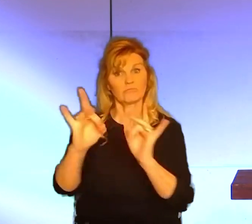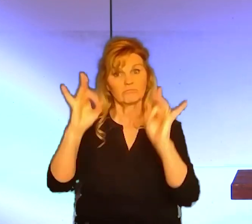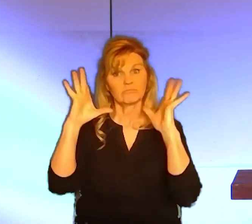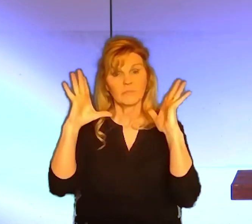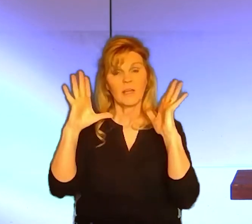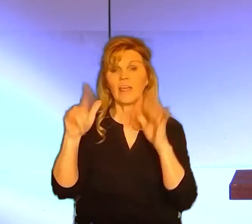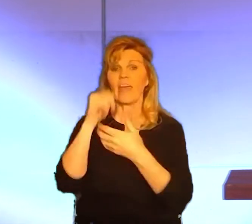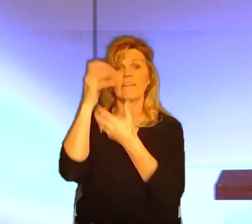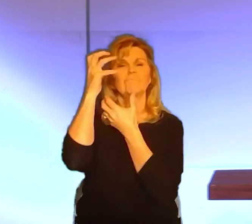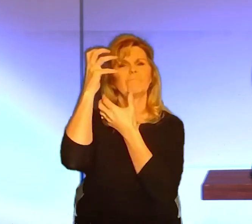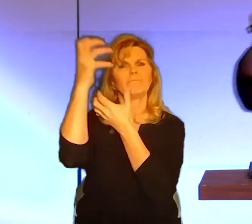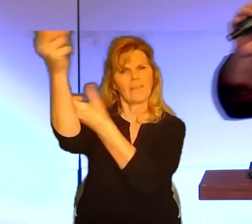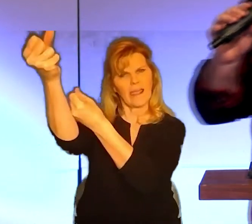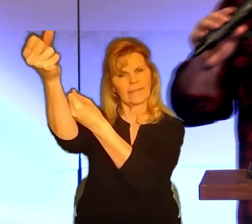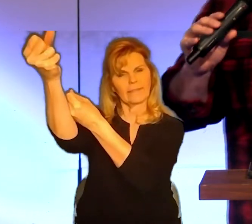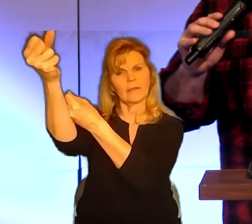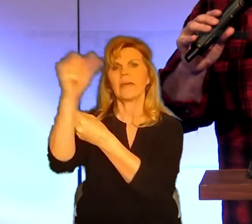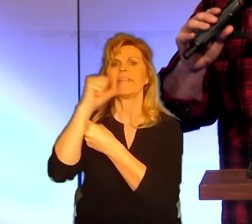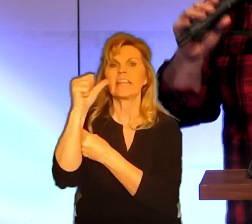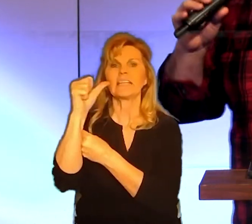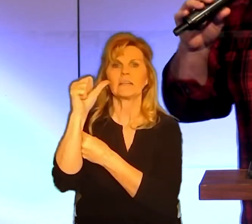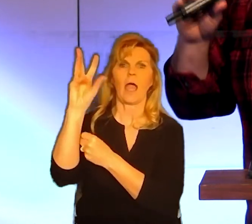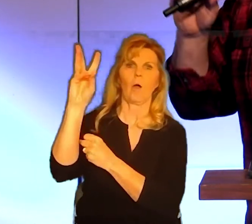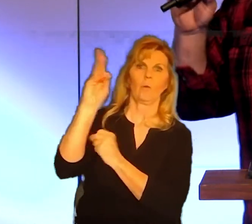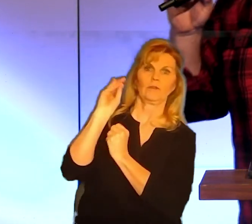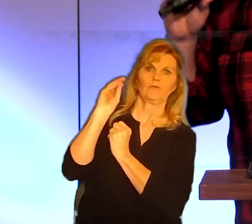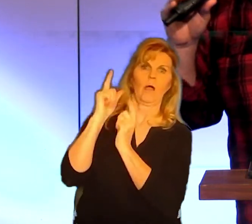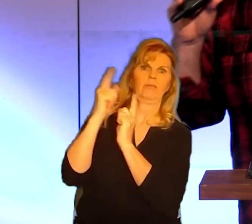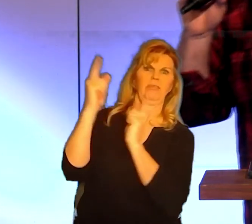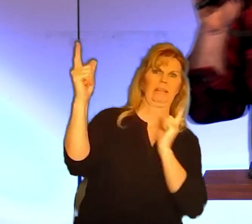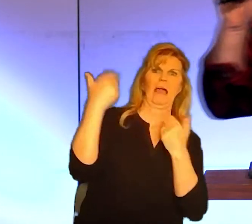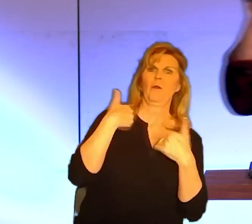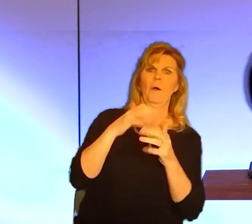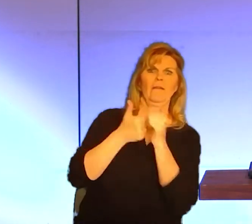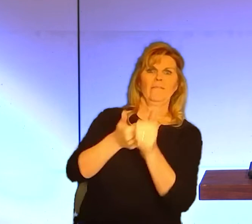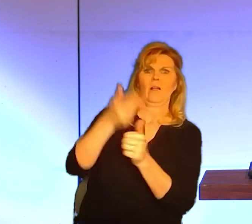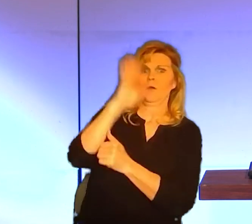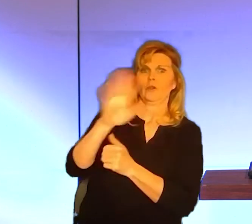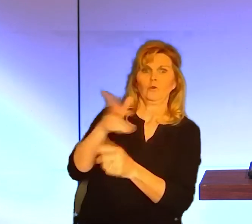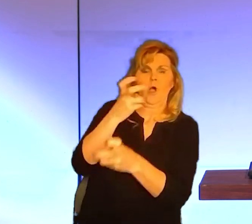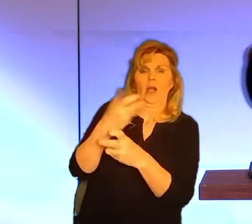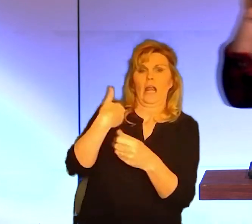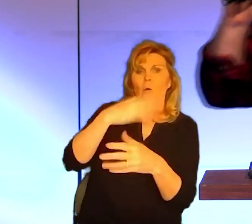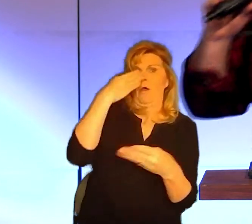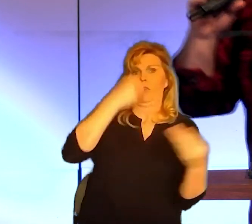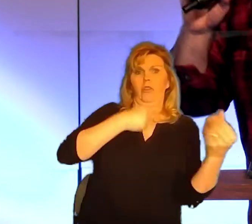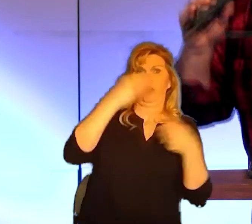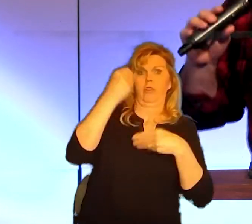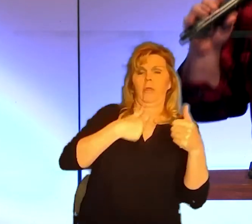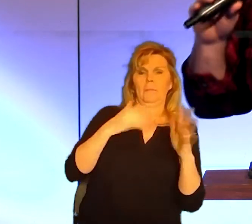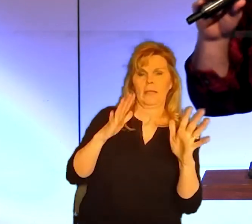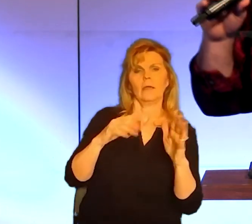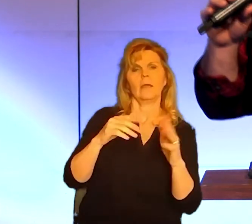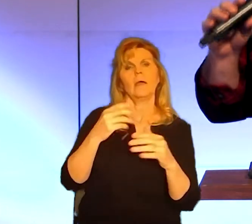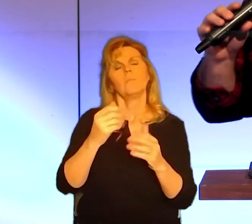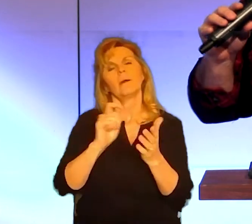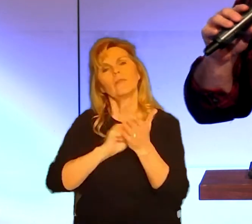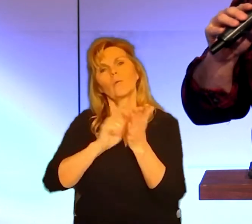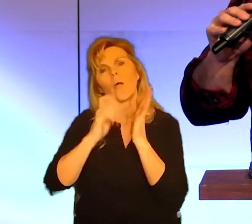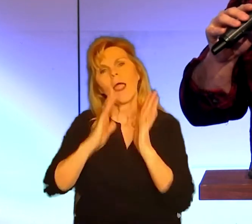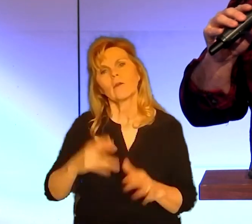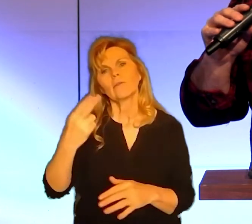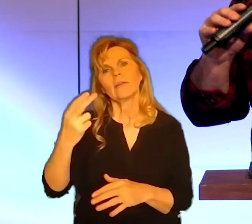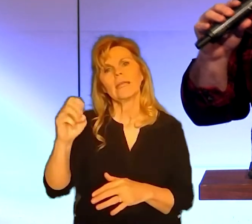They didn't pull away because of the persecution. And so this is what he's saying. The writer of Hebrews is saying, you need